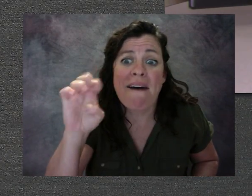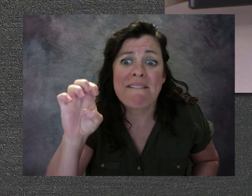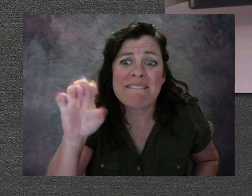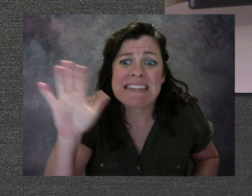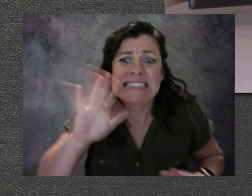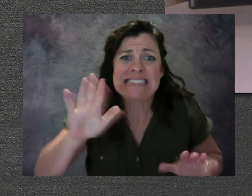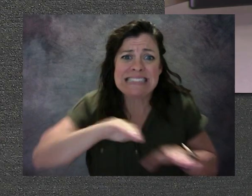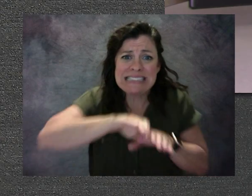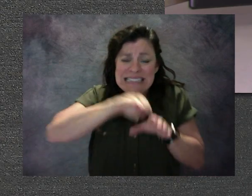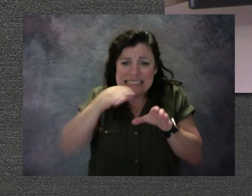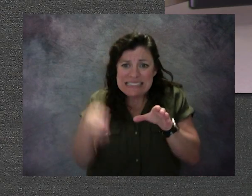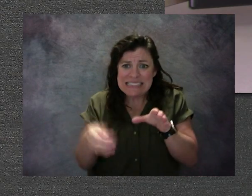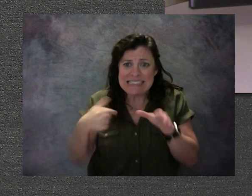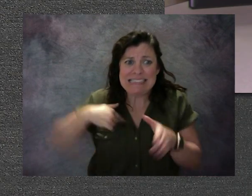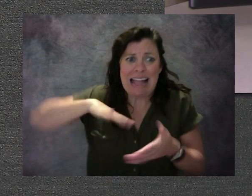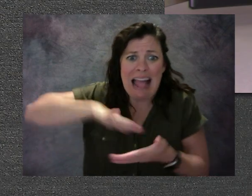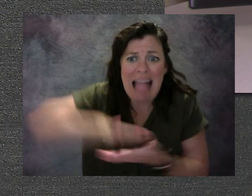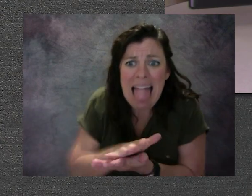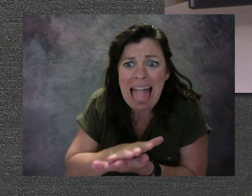we stepped on the beehive?